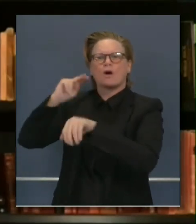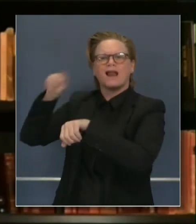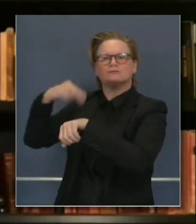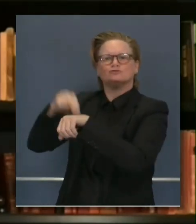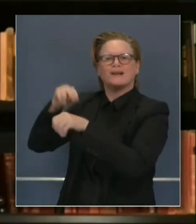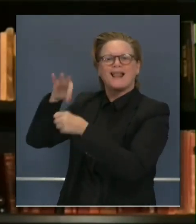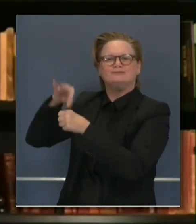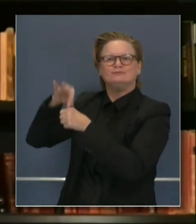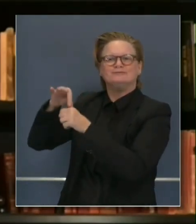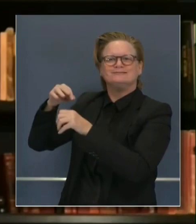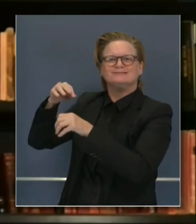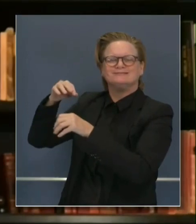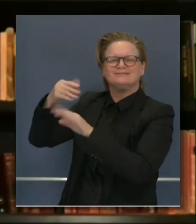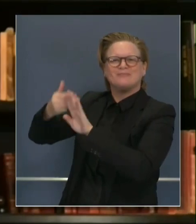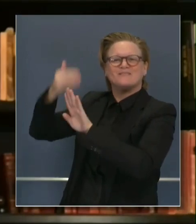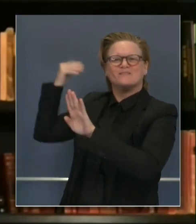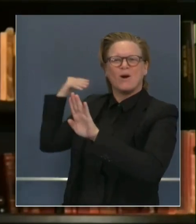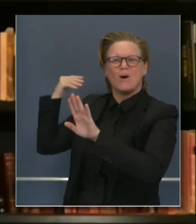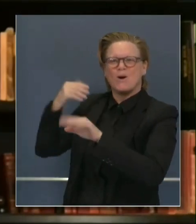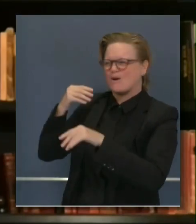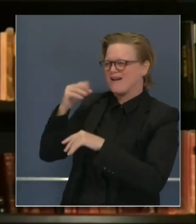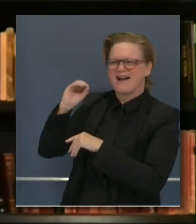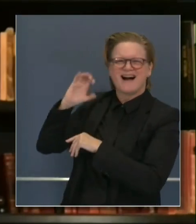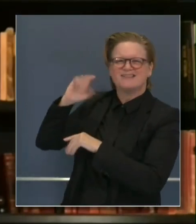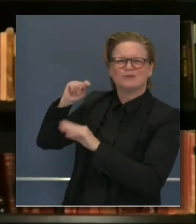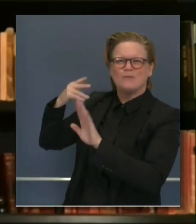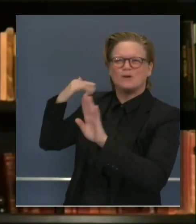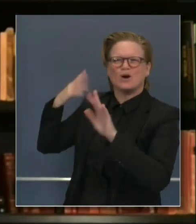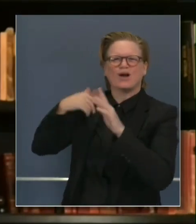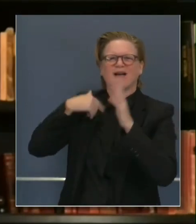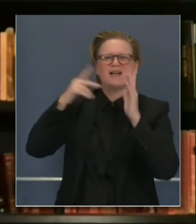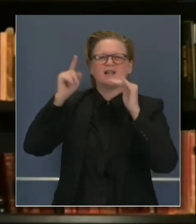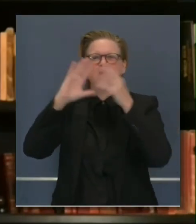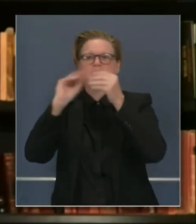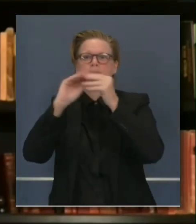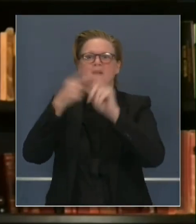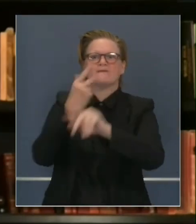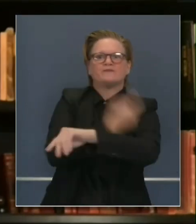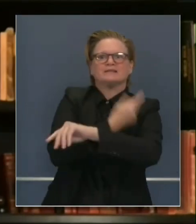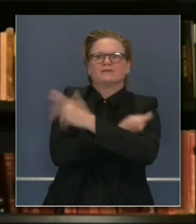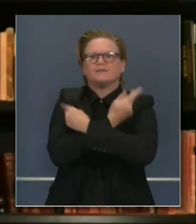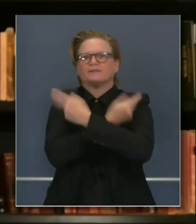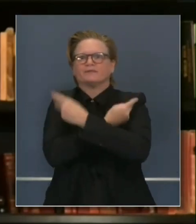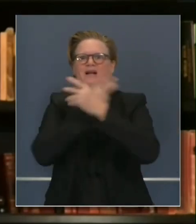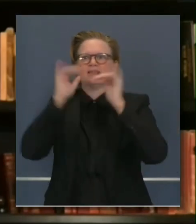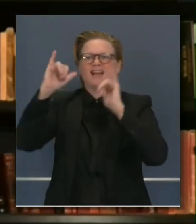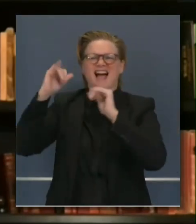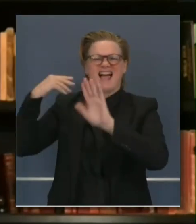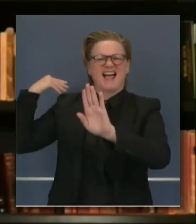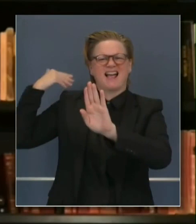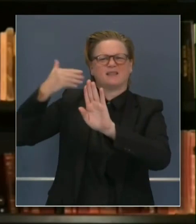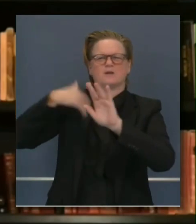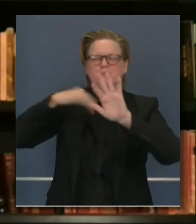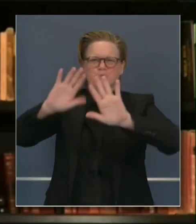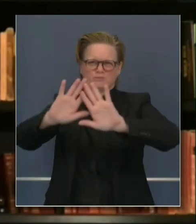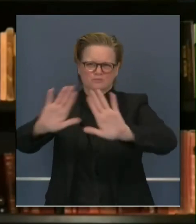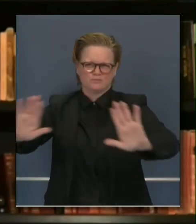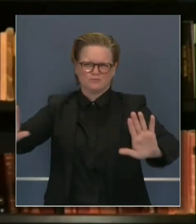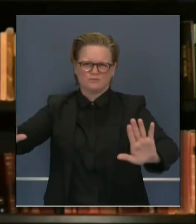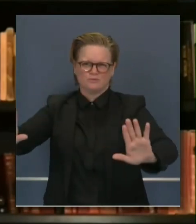learns to be sober about what is often announced from national prism. That